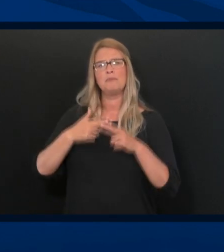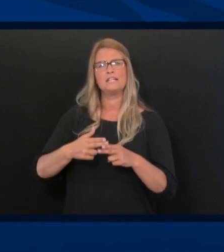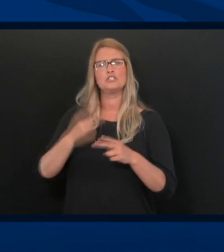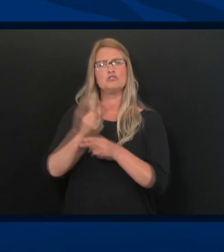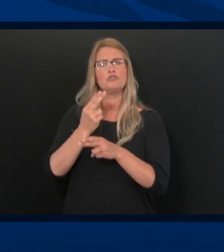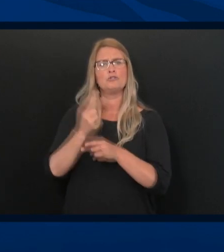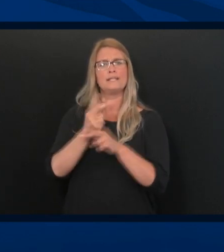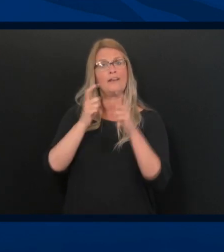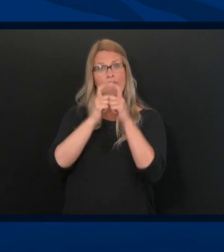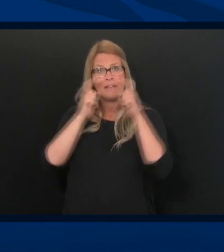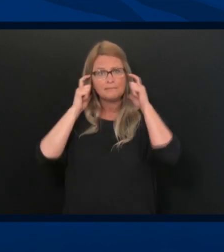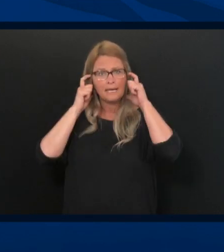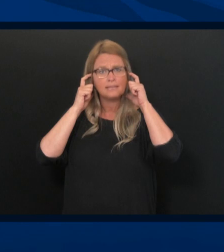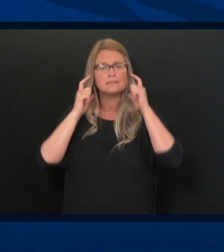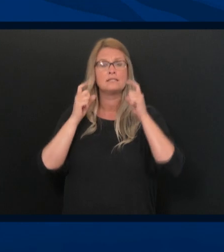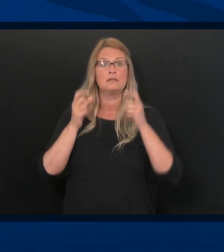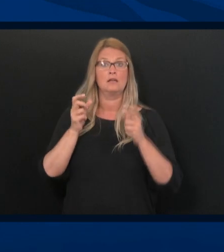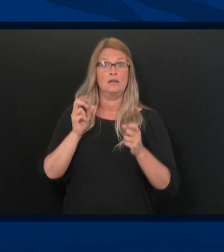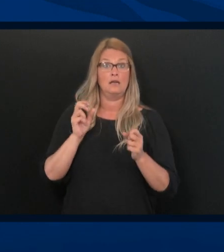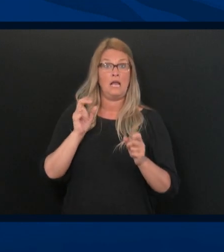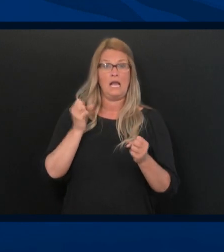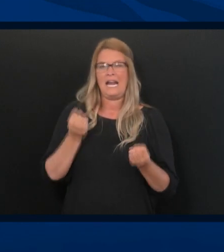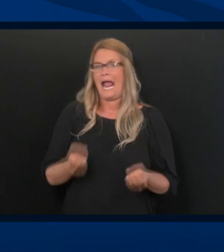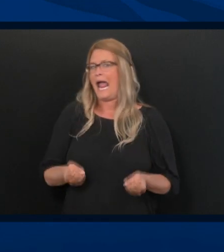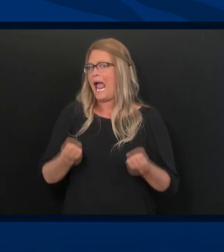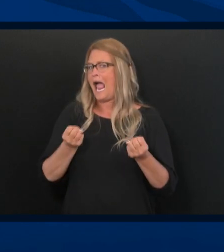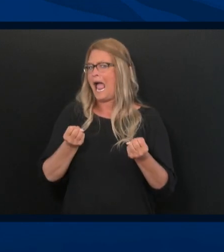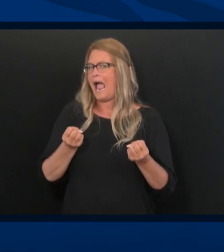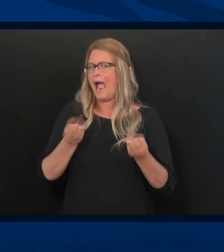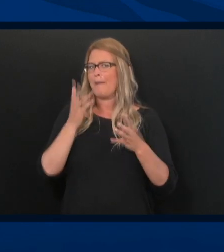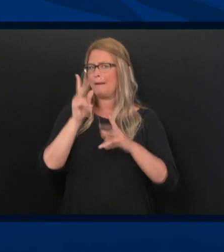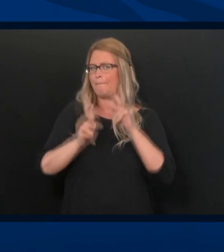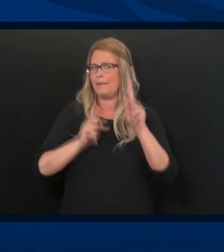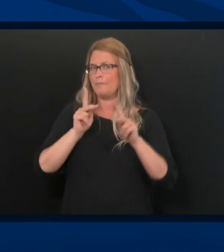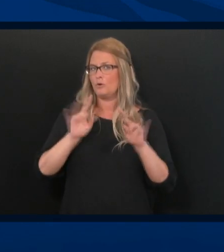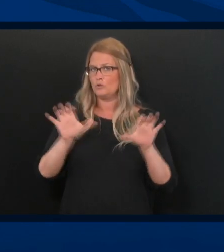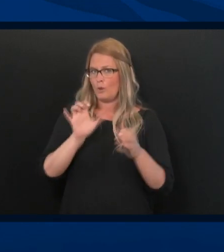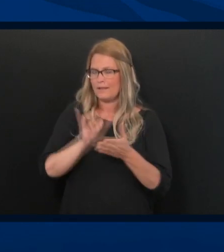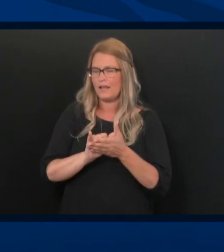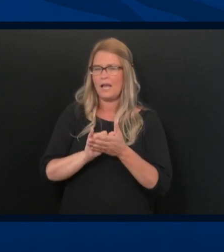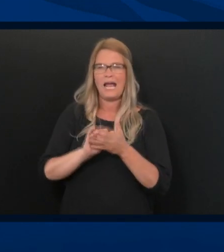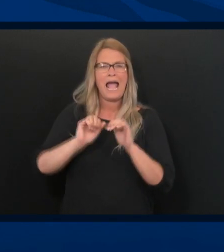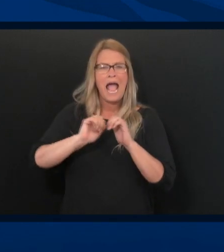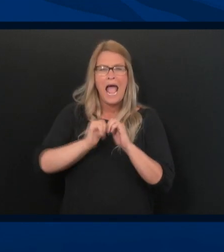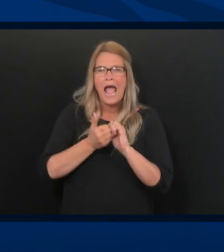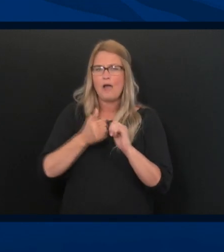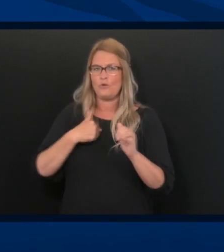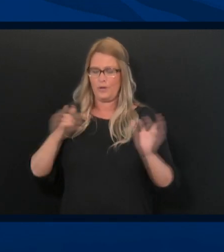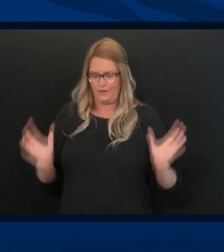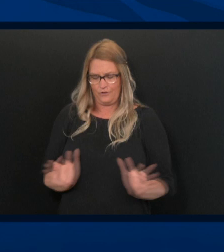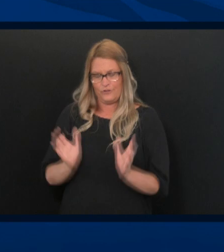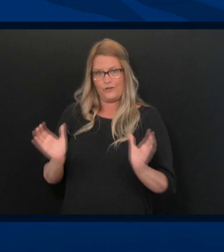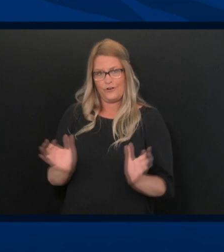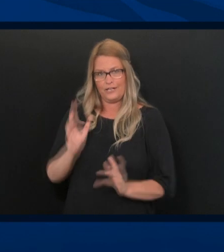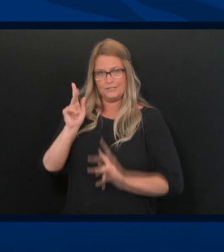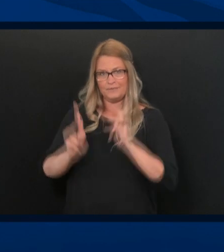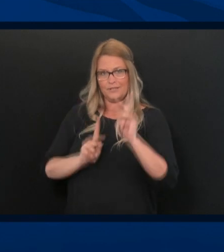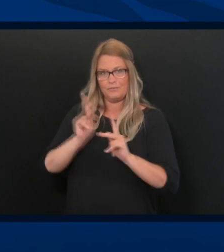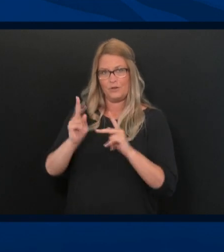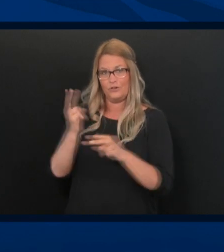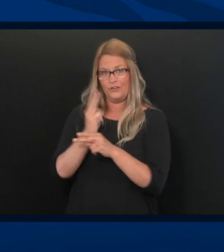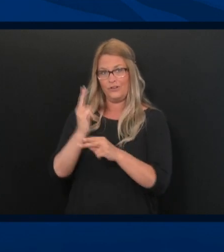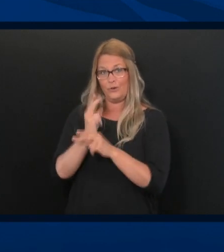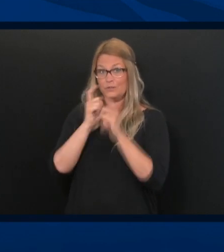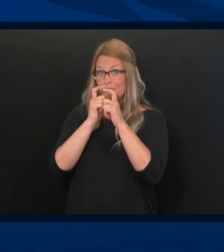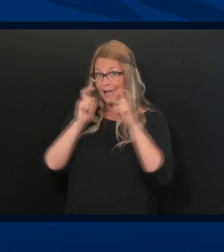and how many people should be doing that. What do you think more can be done to encourage people to wear more masks or